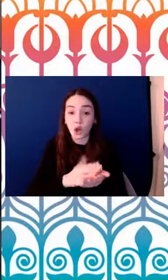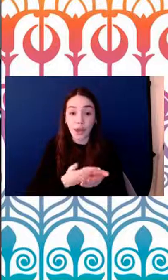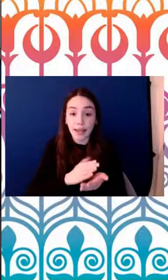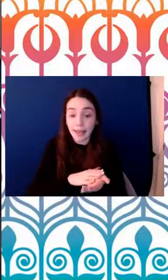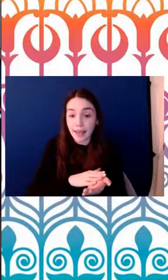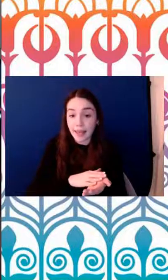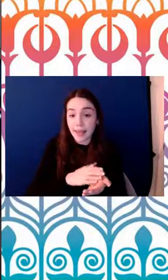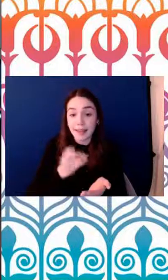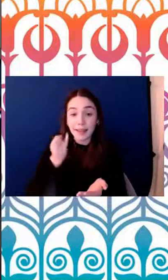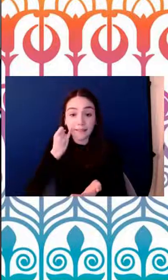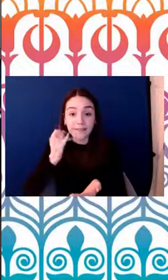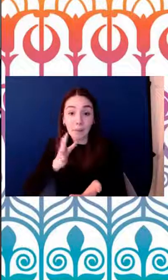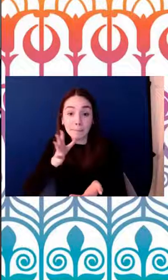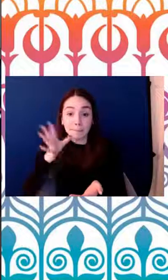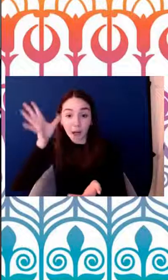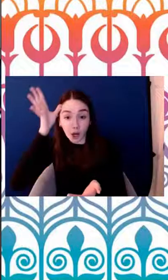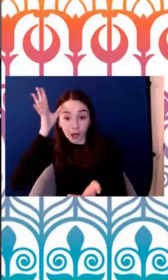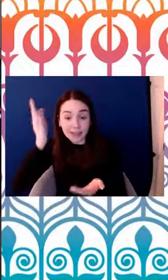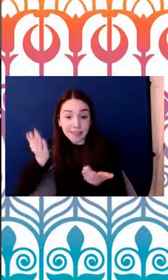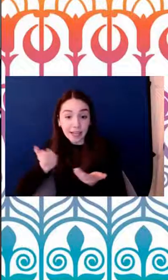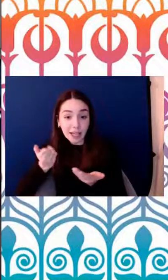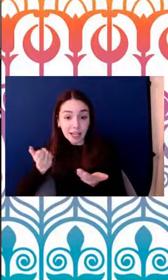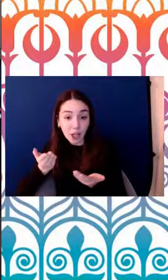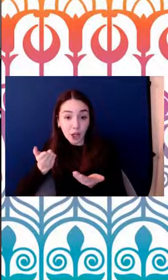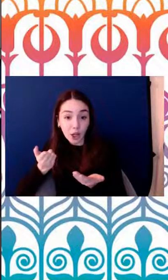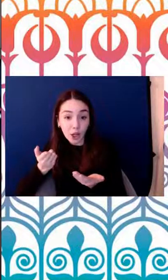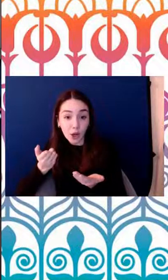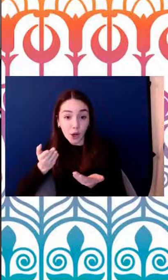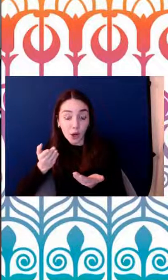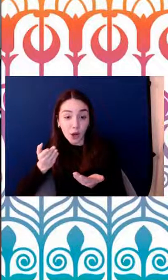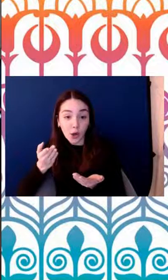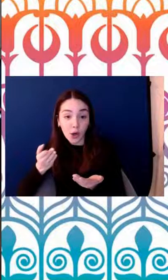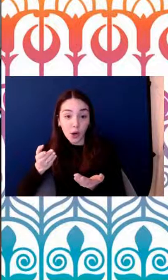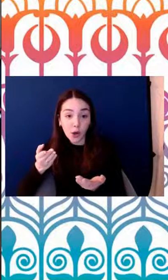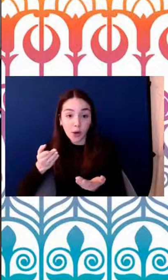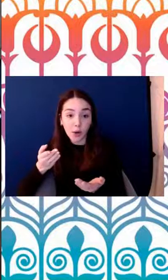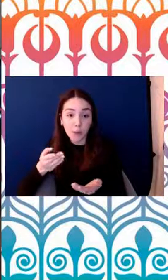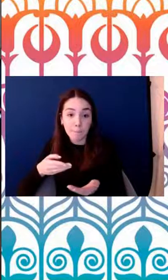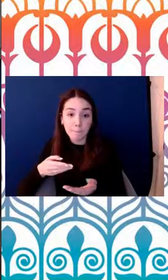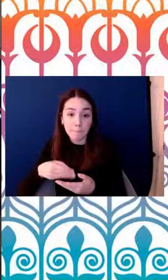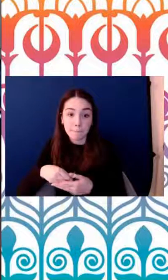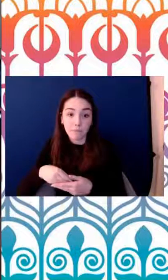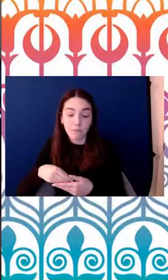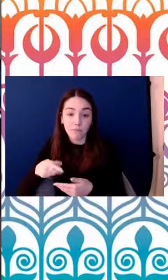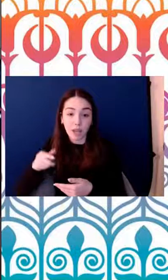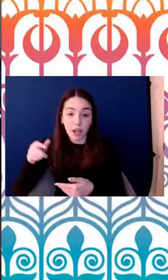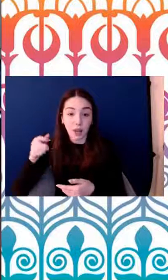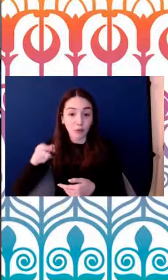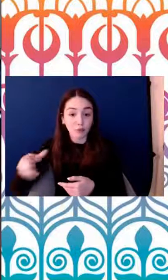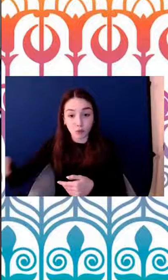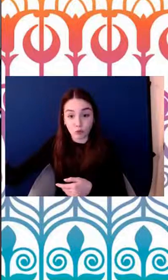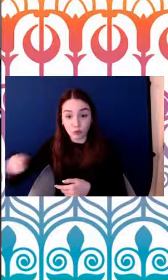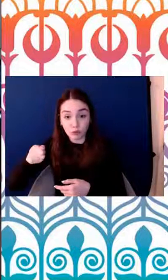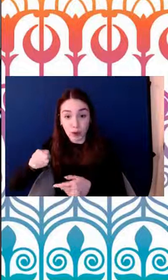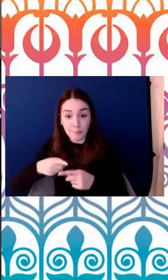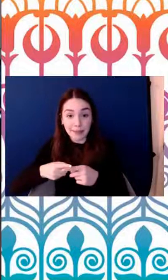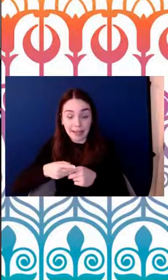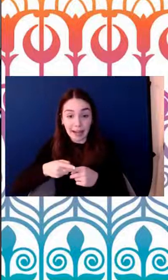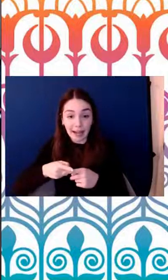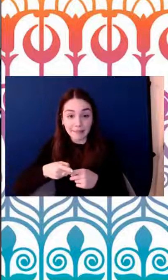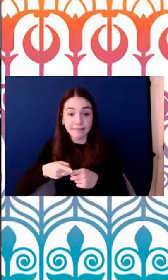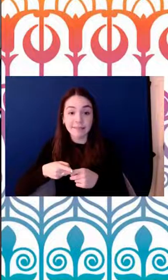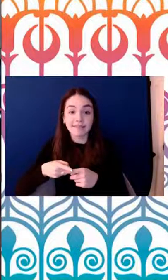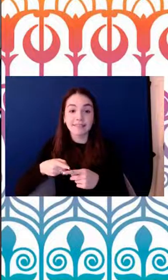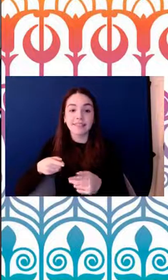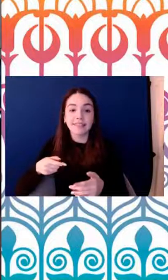ahead and give your little ones, or get this yourself and move your mom out of the way, your dad out of the way, or your grandma out of the